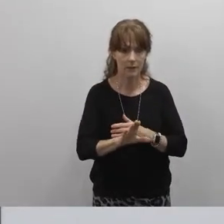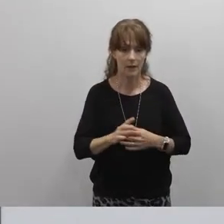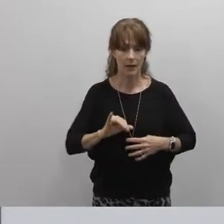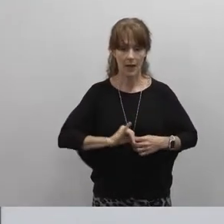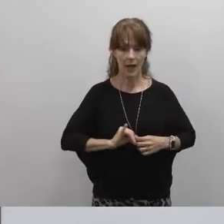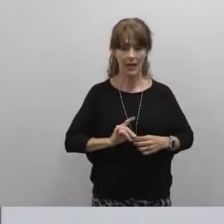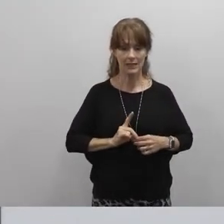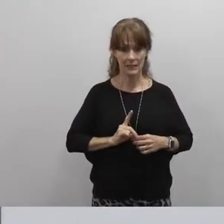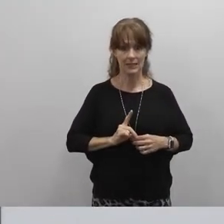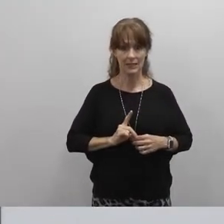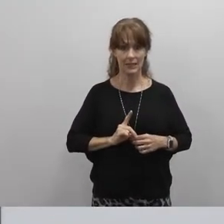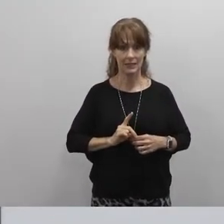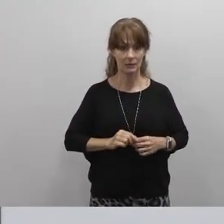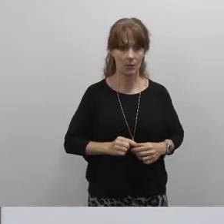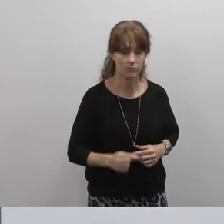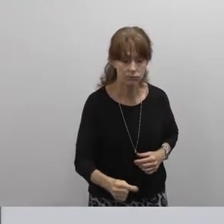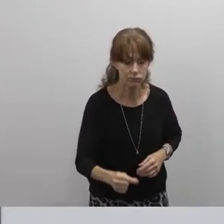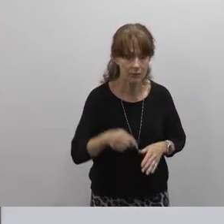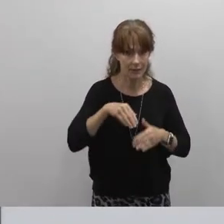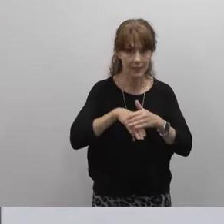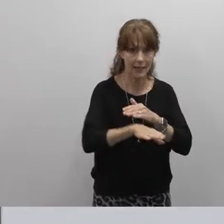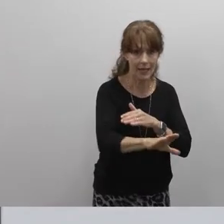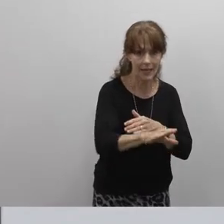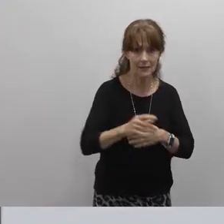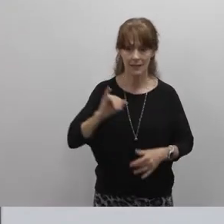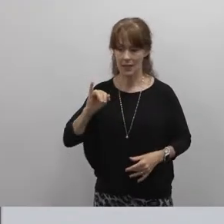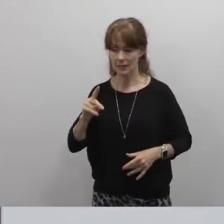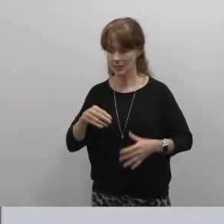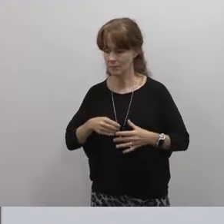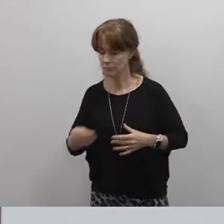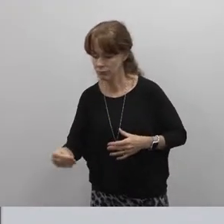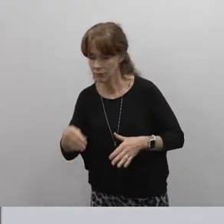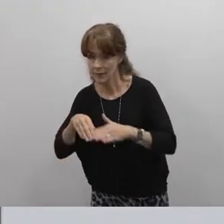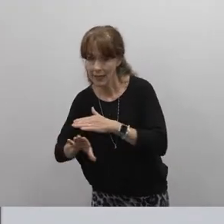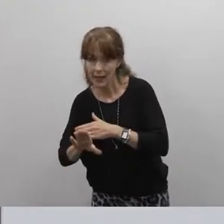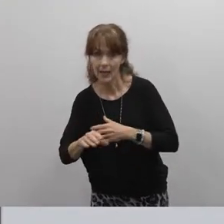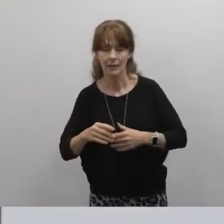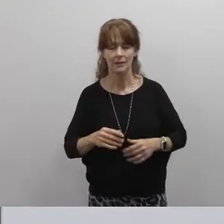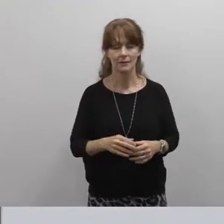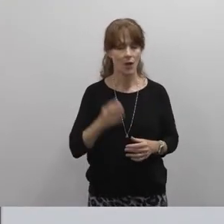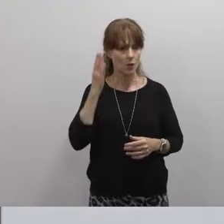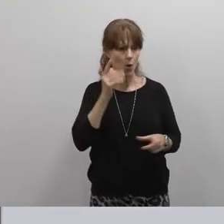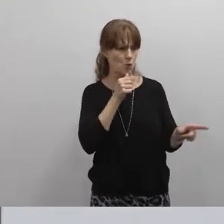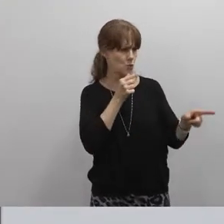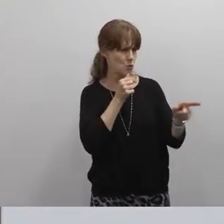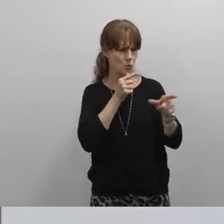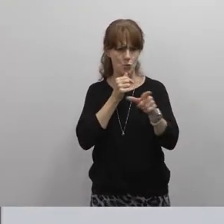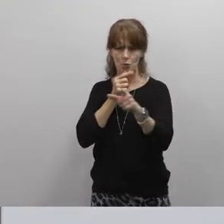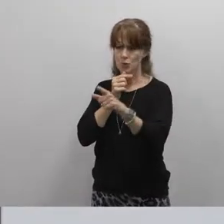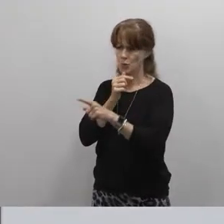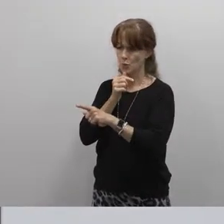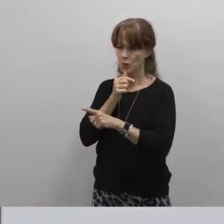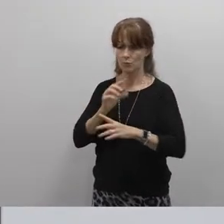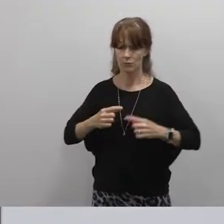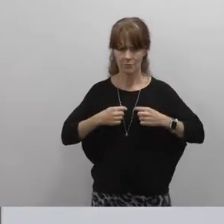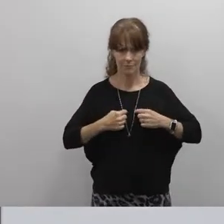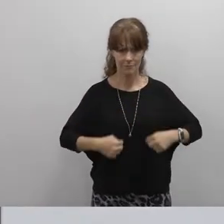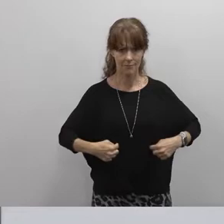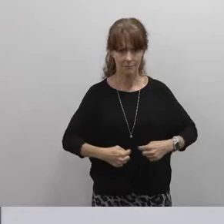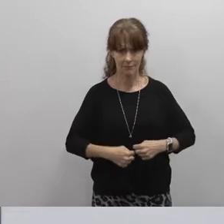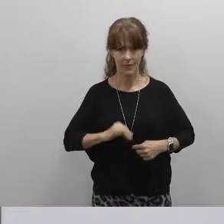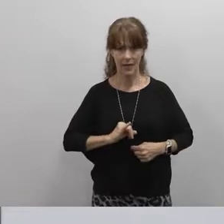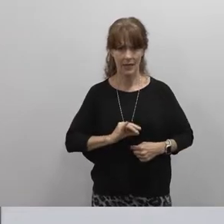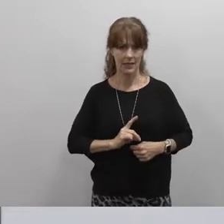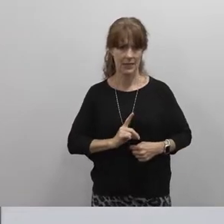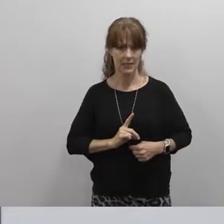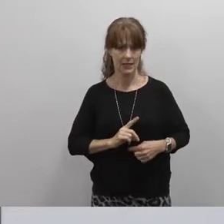their ID badge, right? So that's one of those absolute benefits out there, just knowing who's on your campus at any particular time. Folks would,